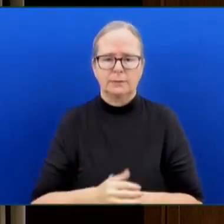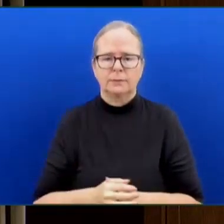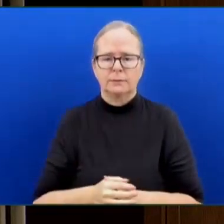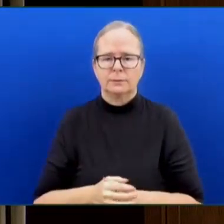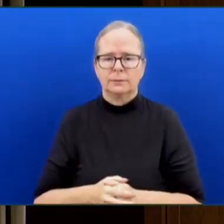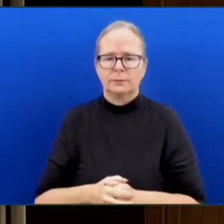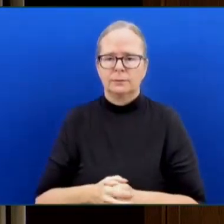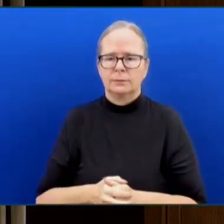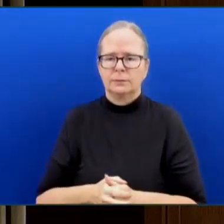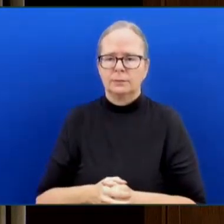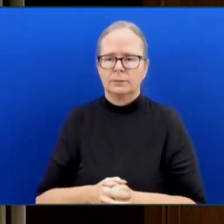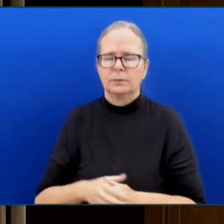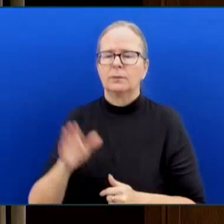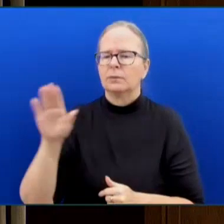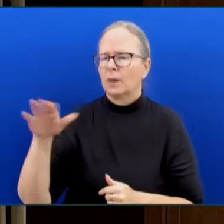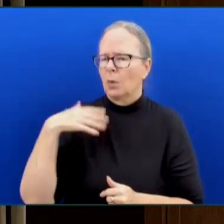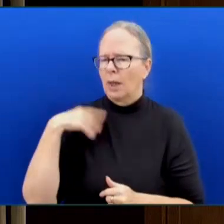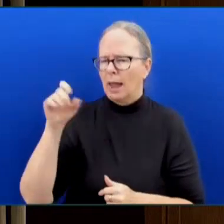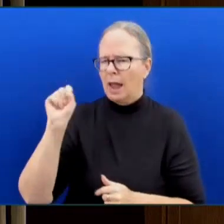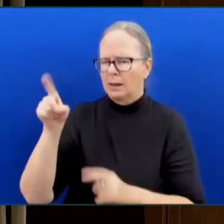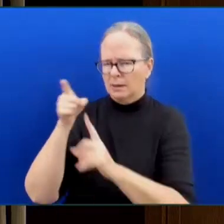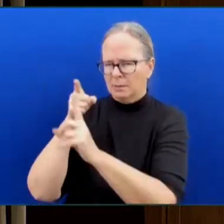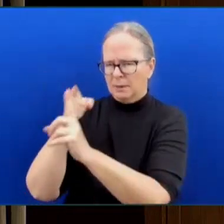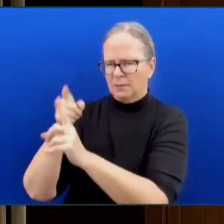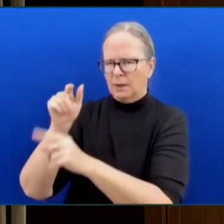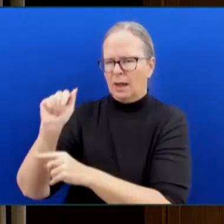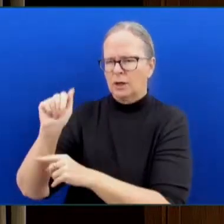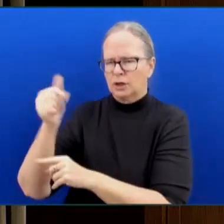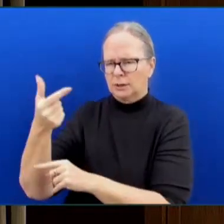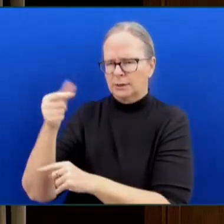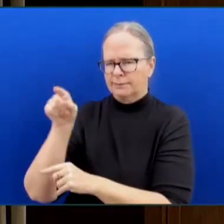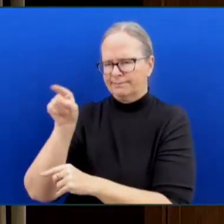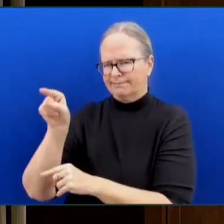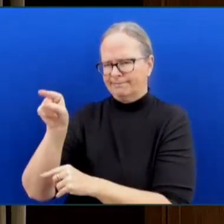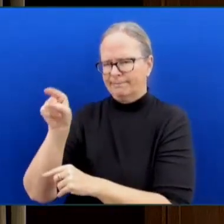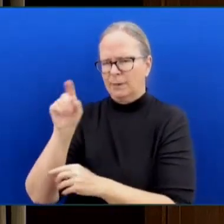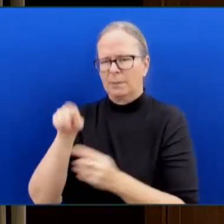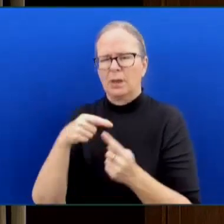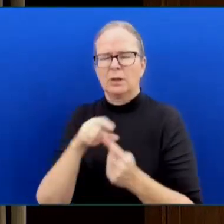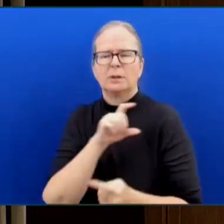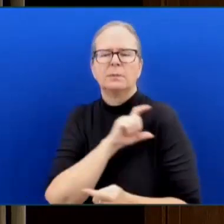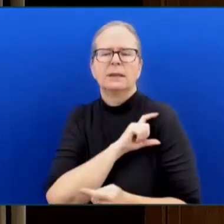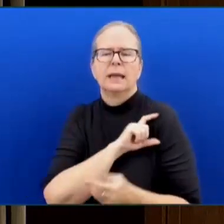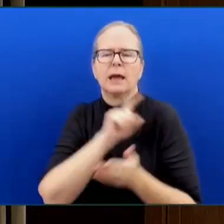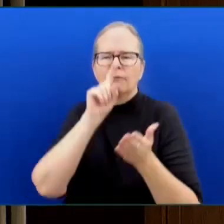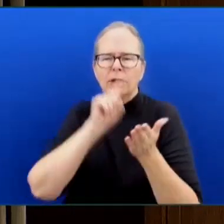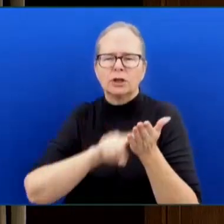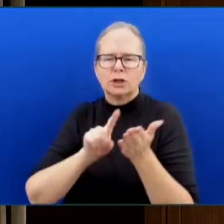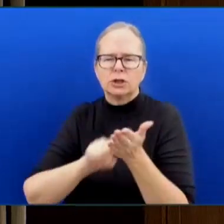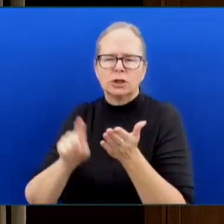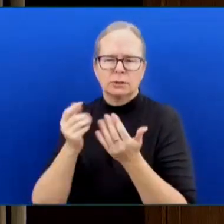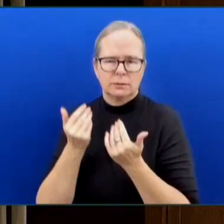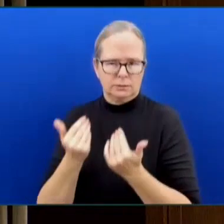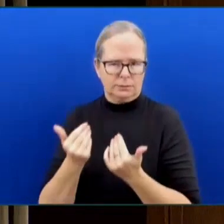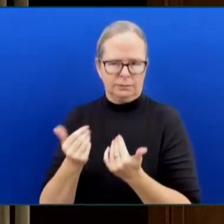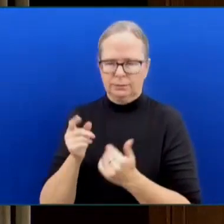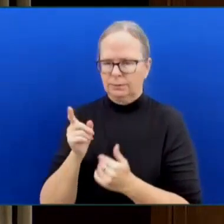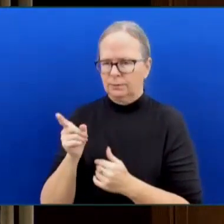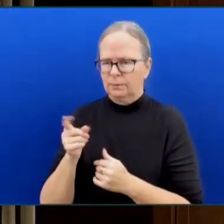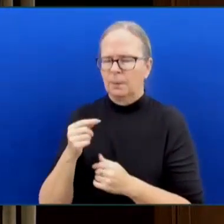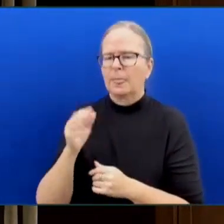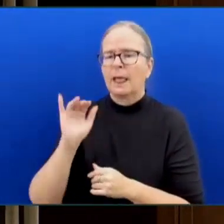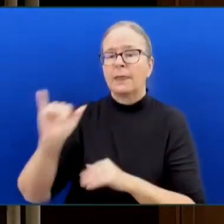police investigation that we now know is taking place into the activities of the Drug Users Liberation Front. That's